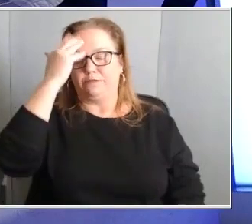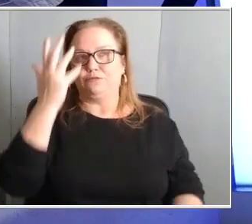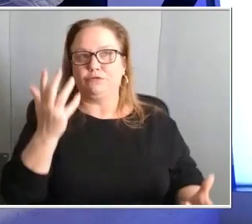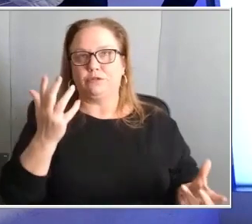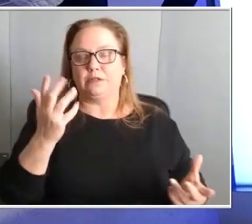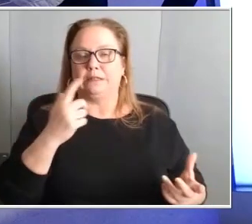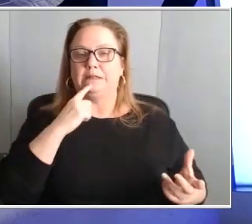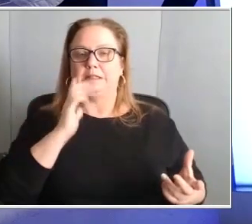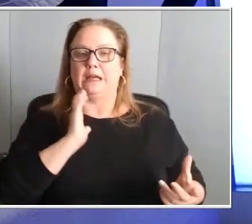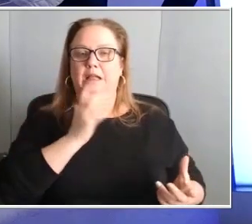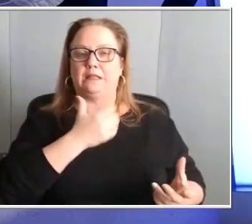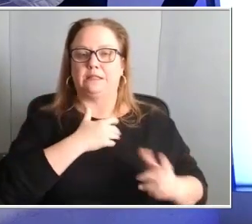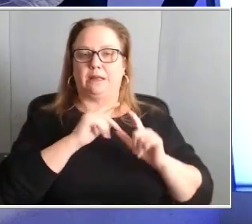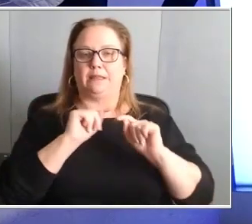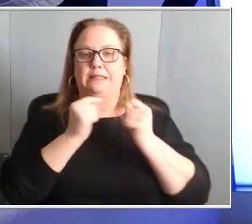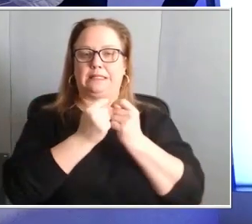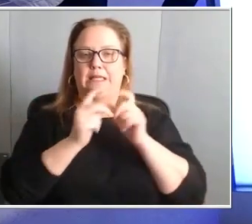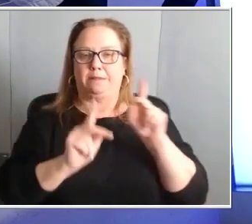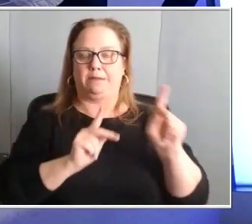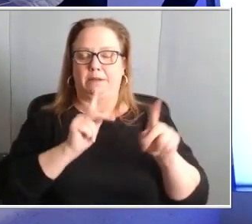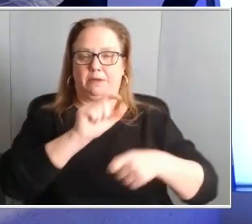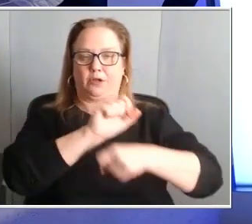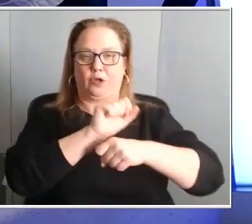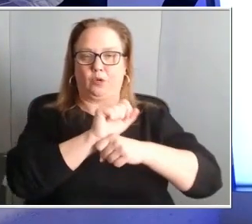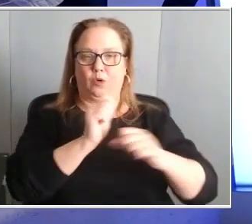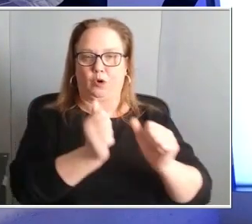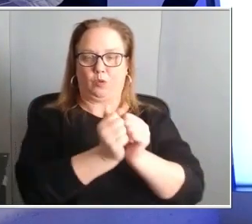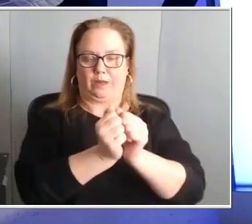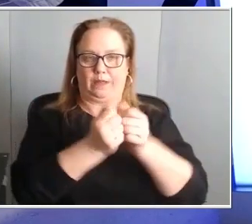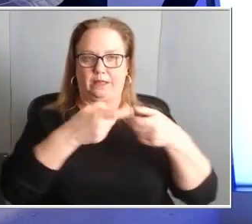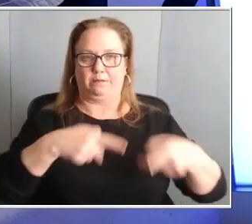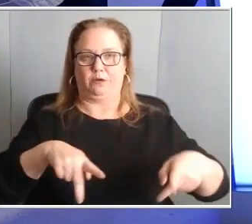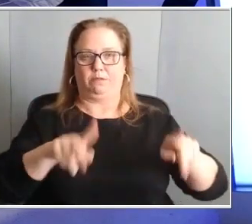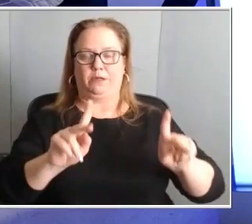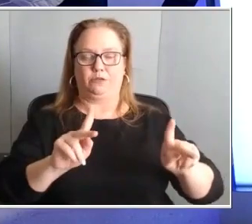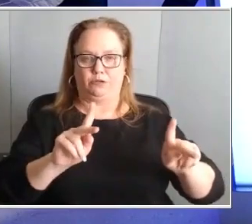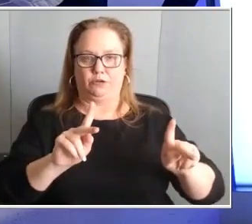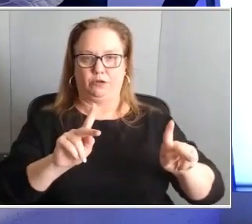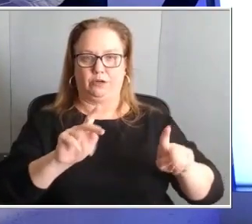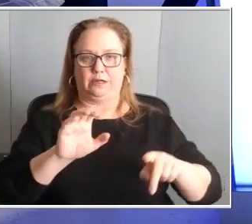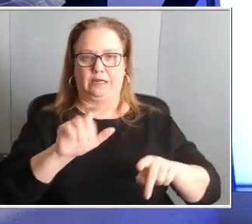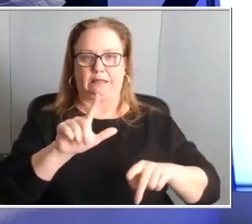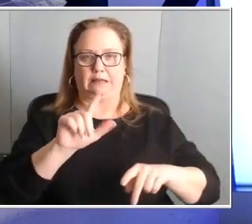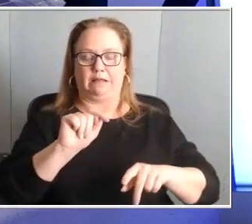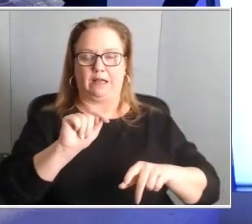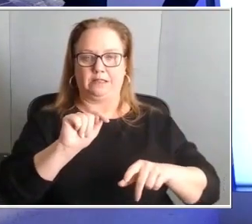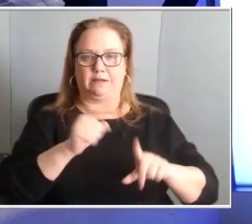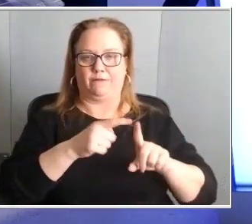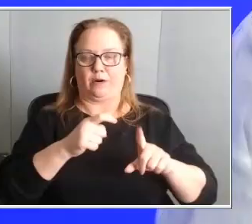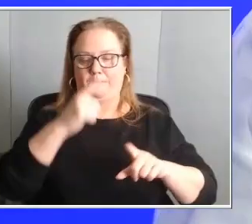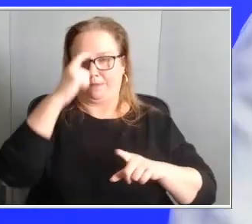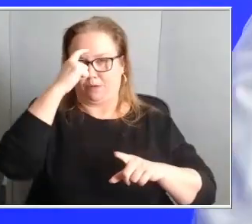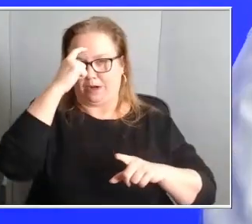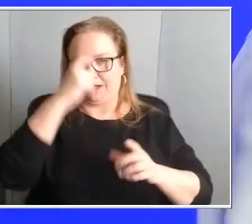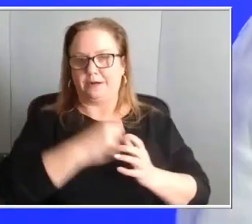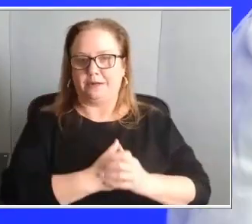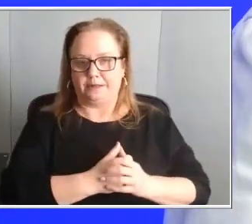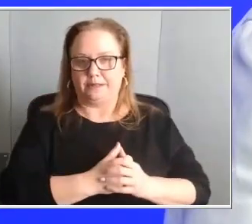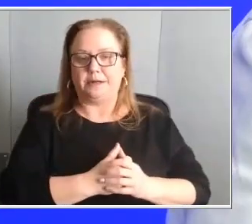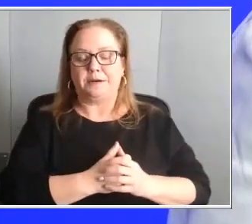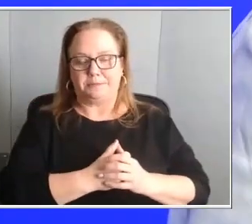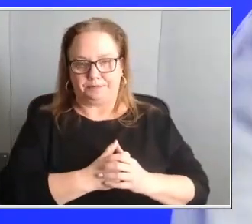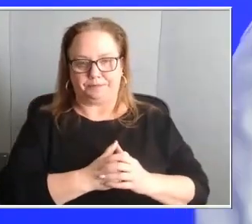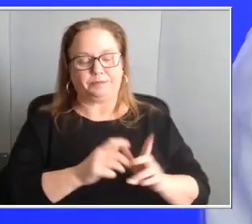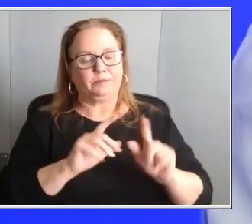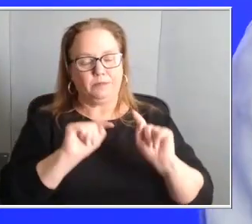tell us about the team of people who you work with that allow you to take these clots out of the brain. Yeah, so it's a great question. It is definitely a